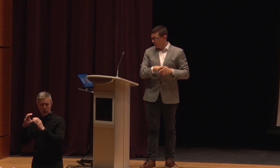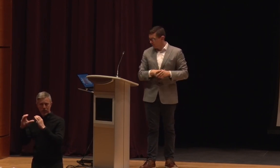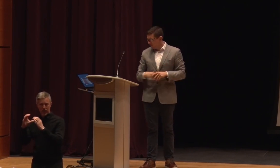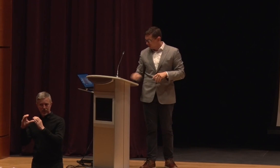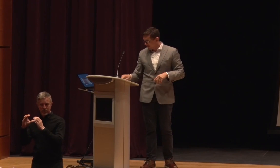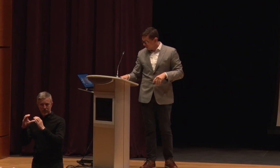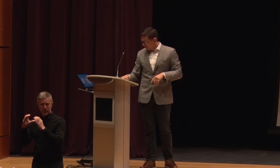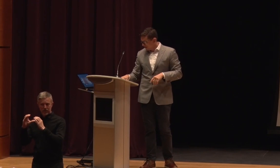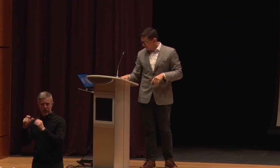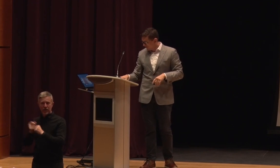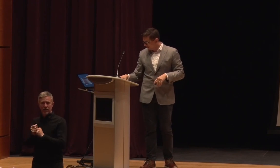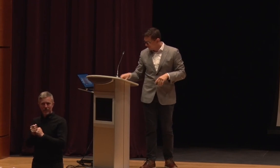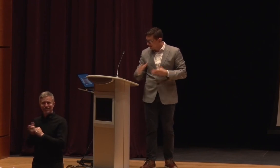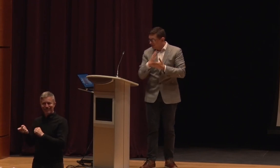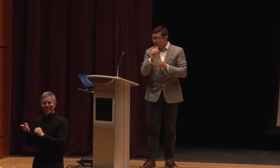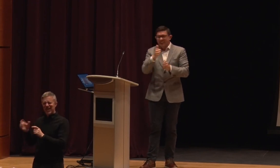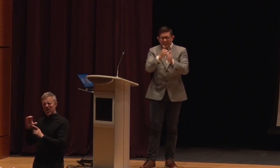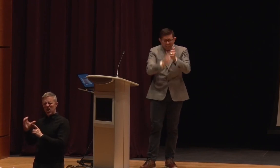the culture of the classroom.